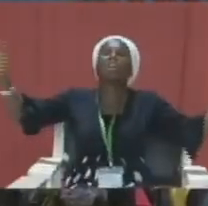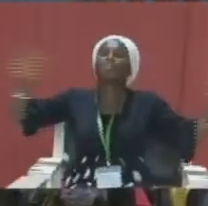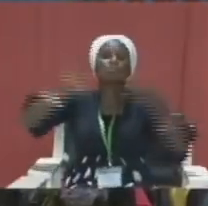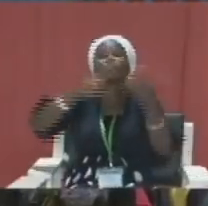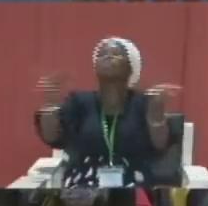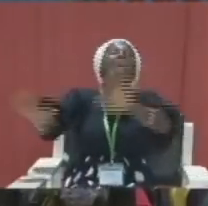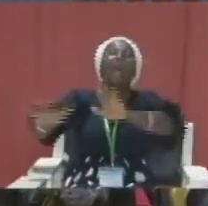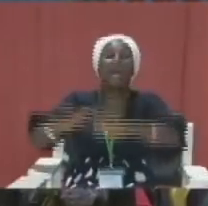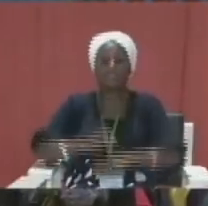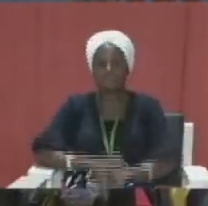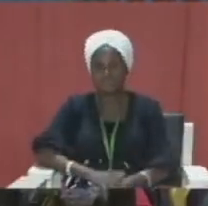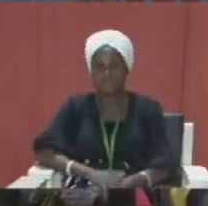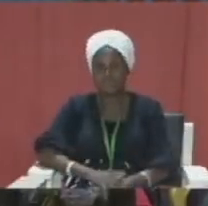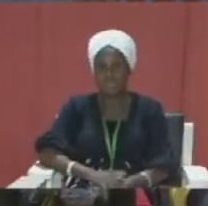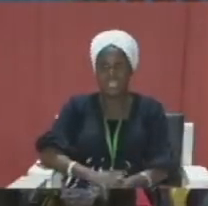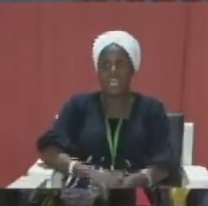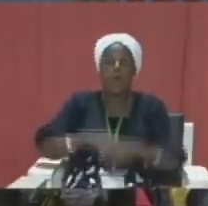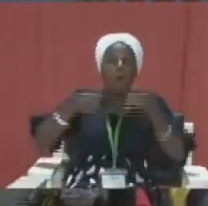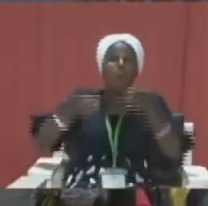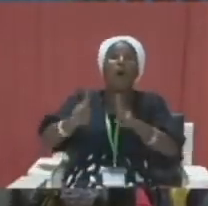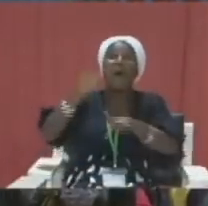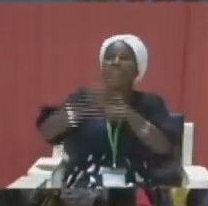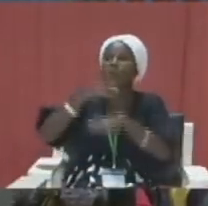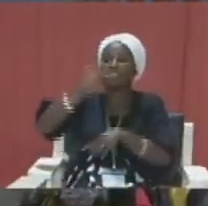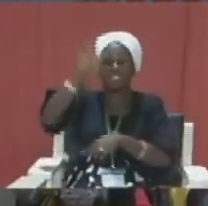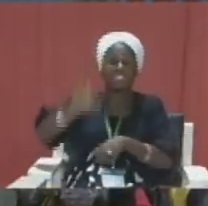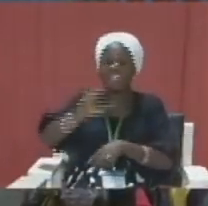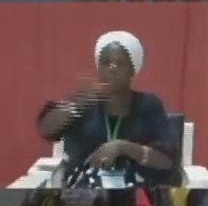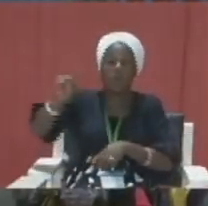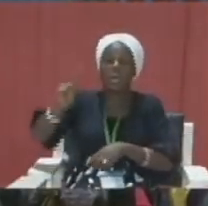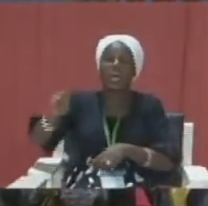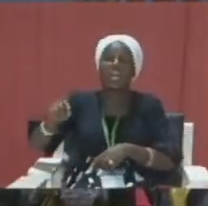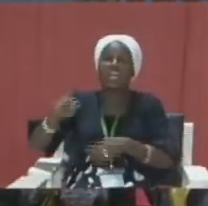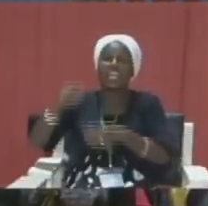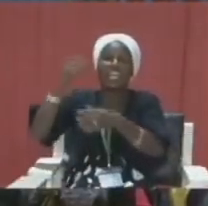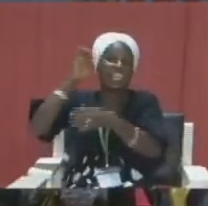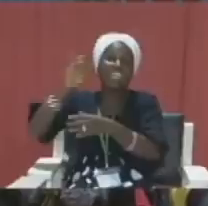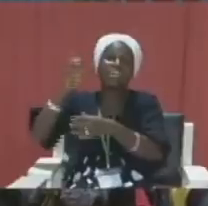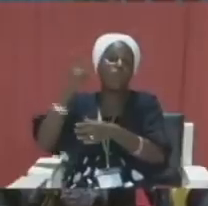While on the cross, he was set between two robbers and thieves,